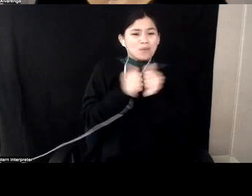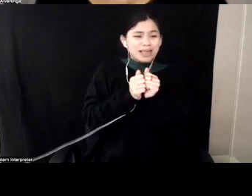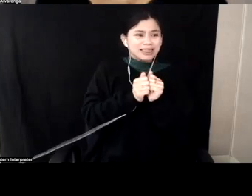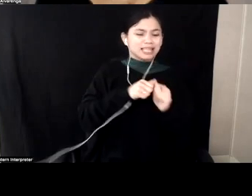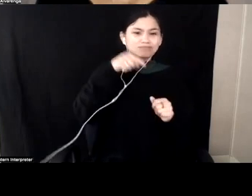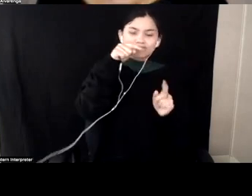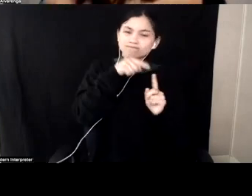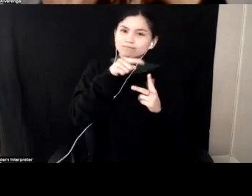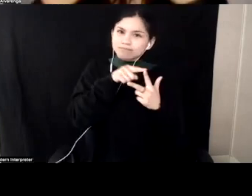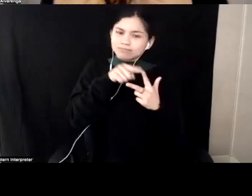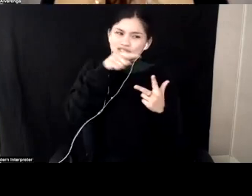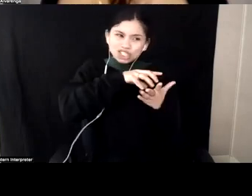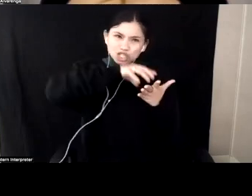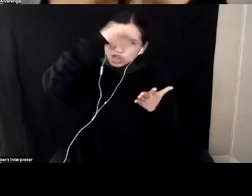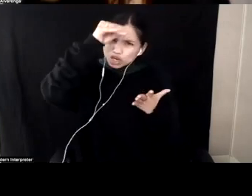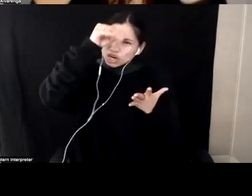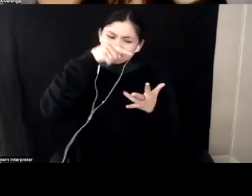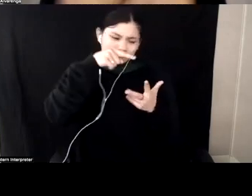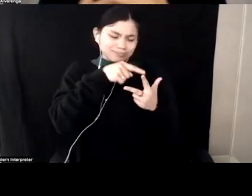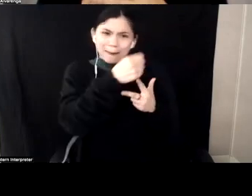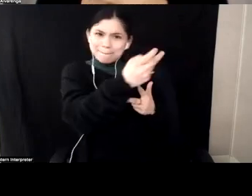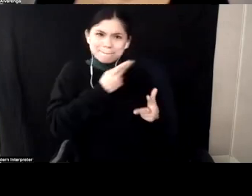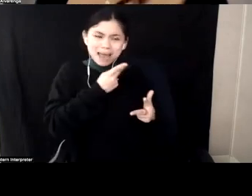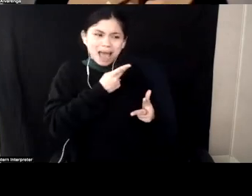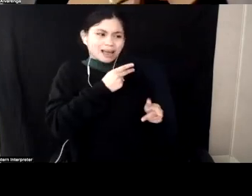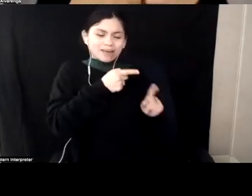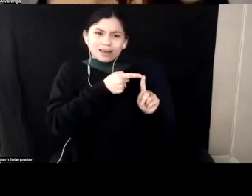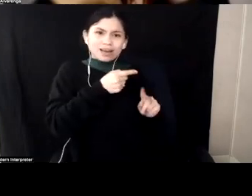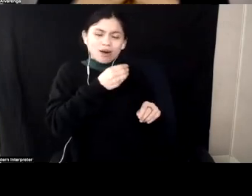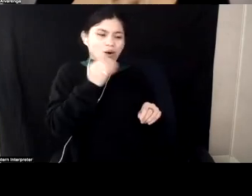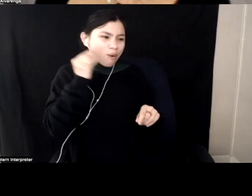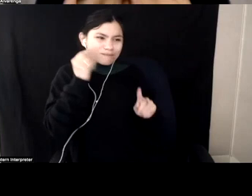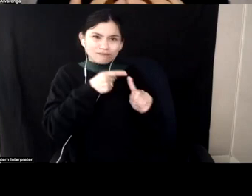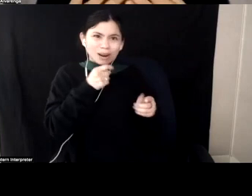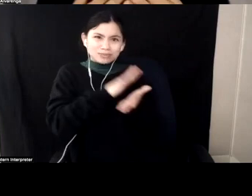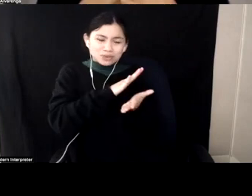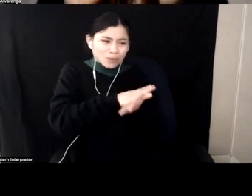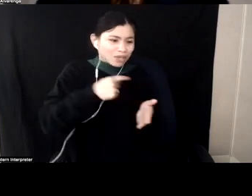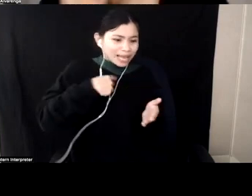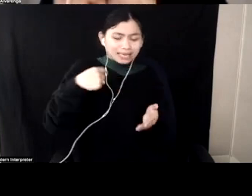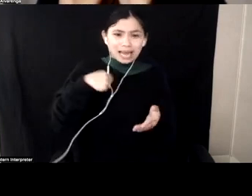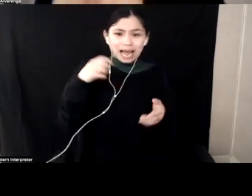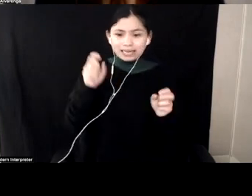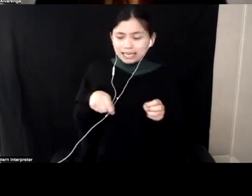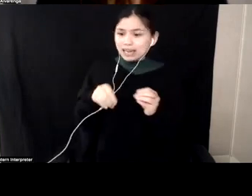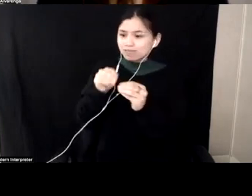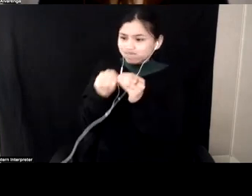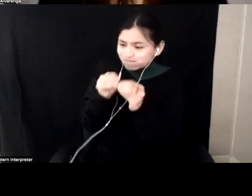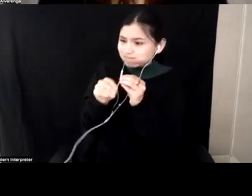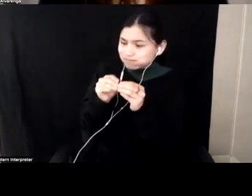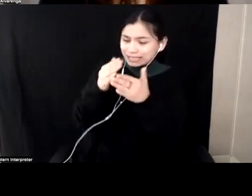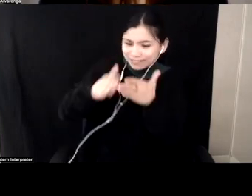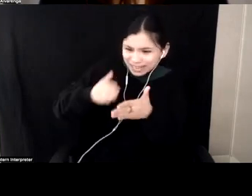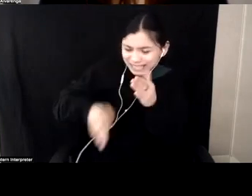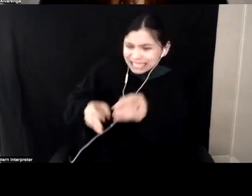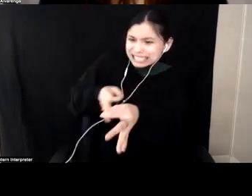learning, she would come home and I would have to, break it down or specifically reach out. And